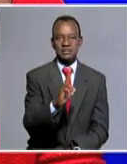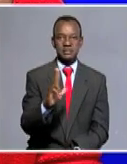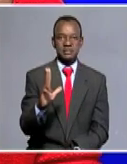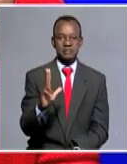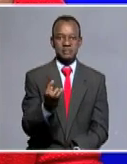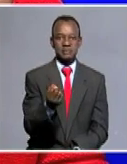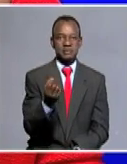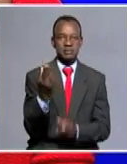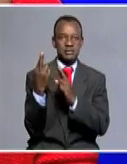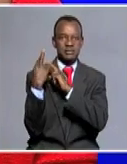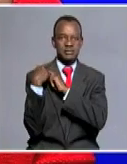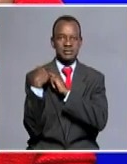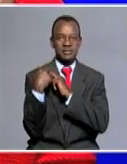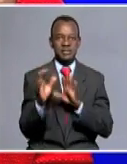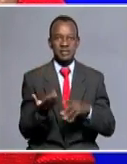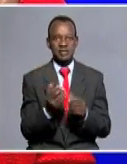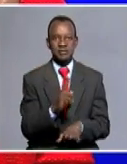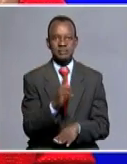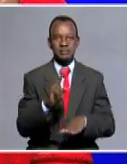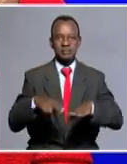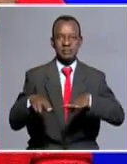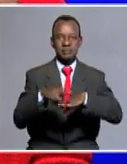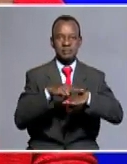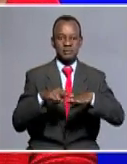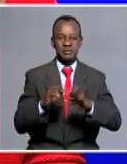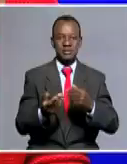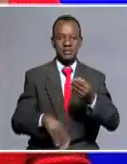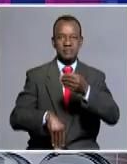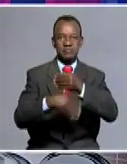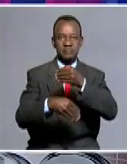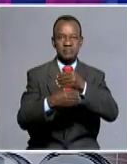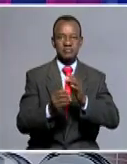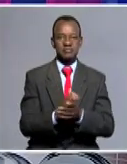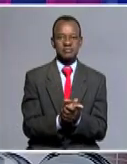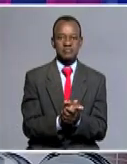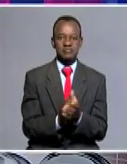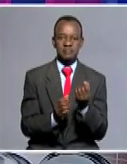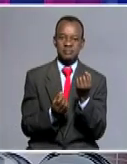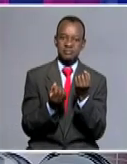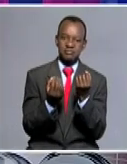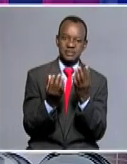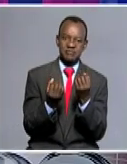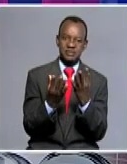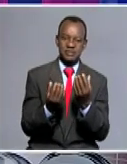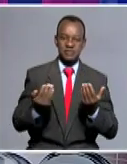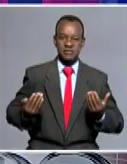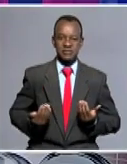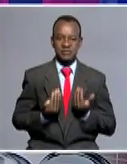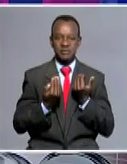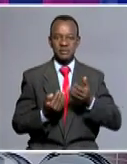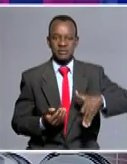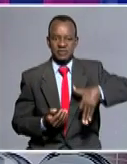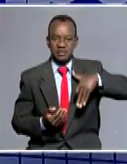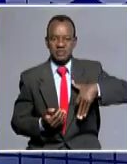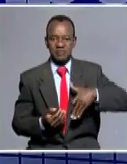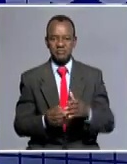where they are as users and how can they contribute in the future. Yes. A large majority of youth in Namibia do not have